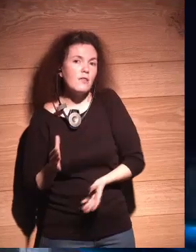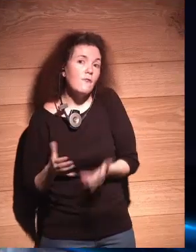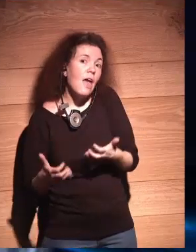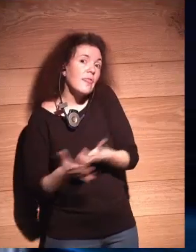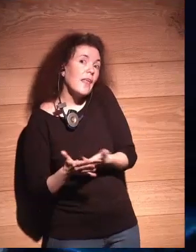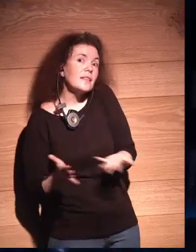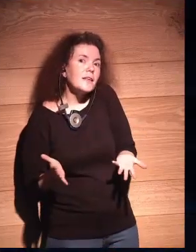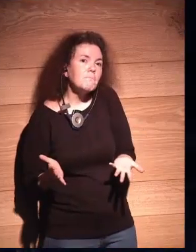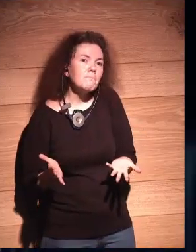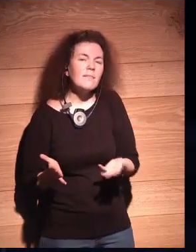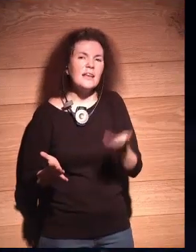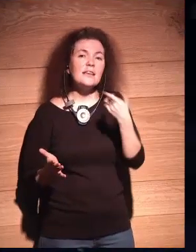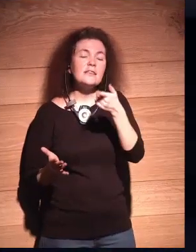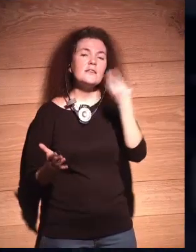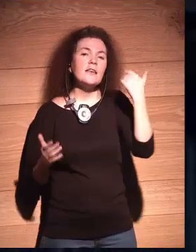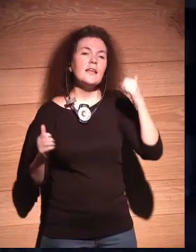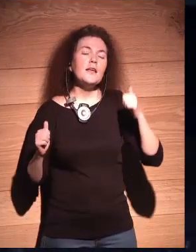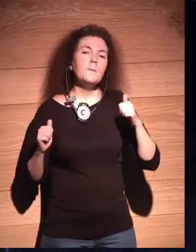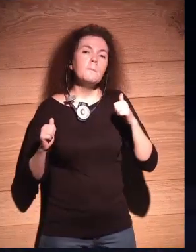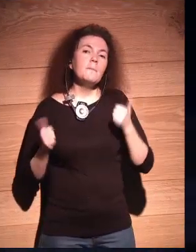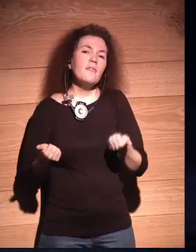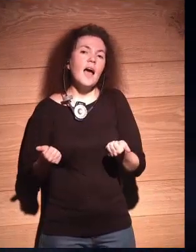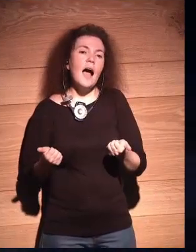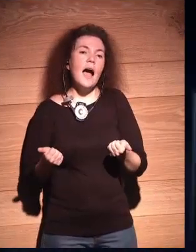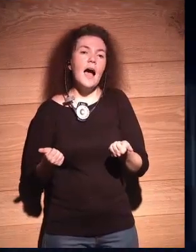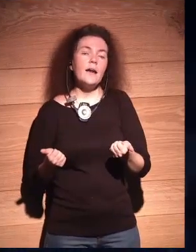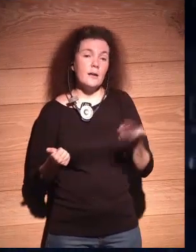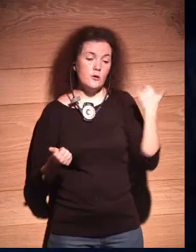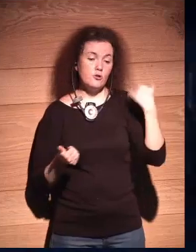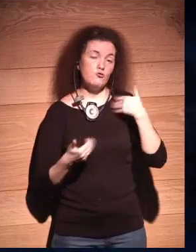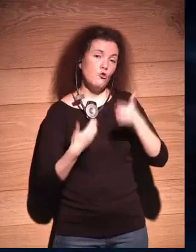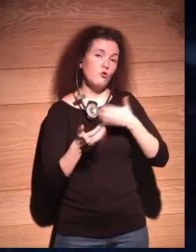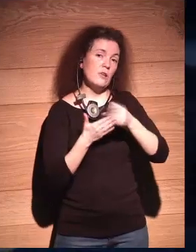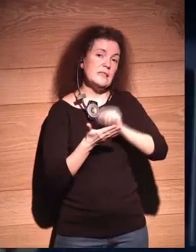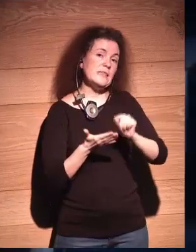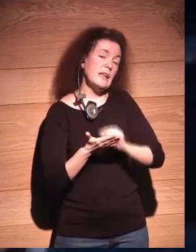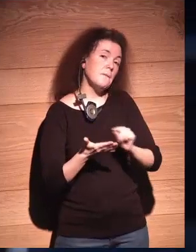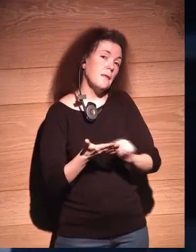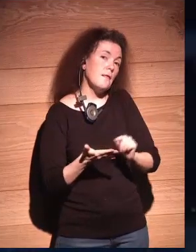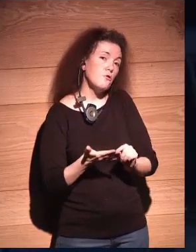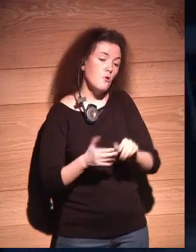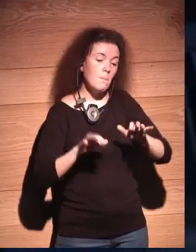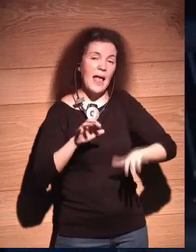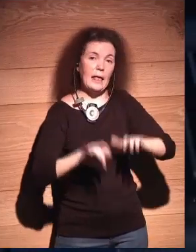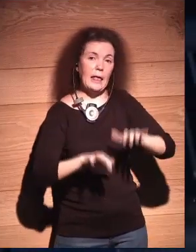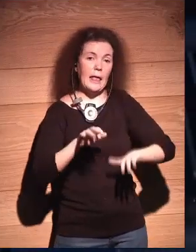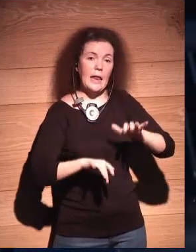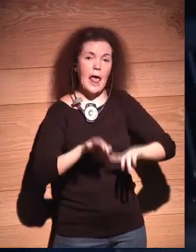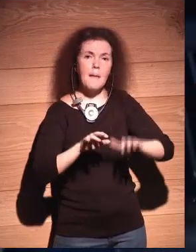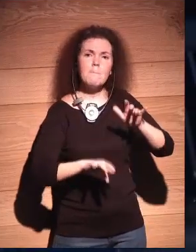began with I was typing something on an electric typewriter that had a motor in it,